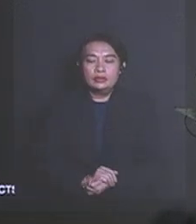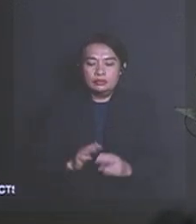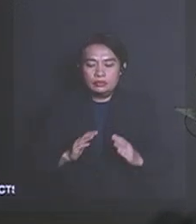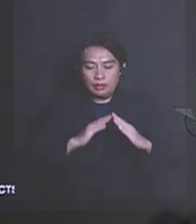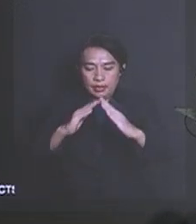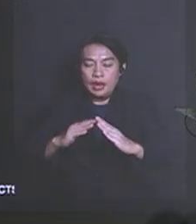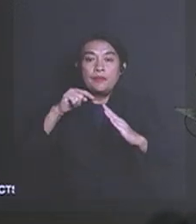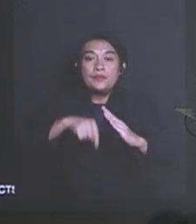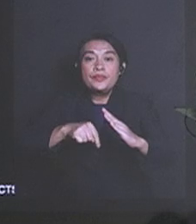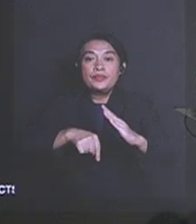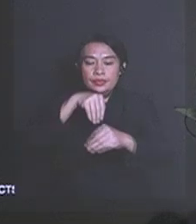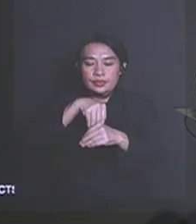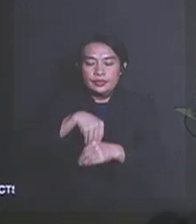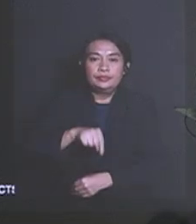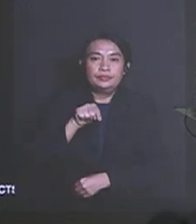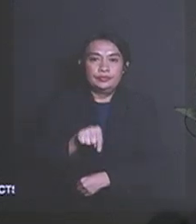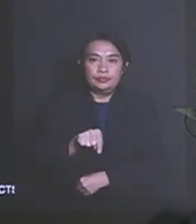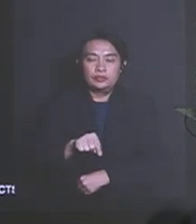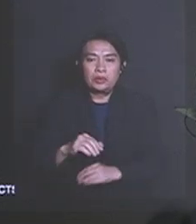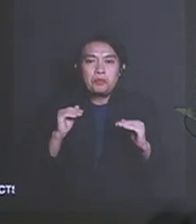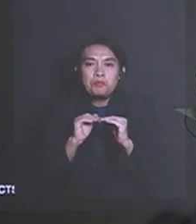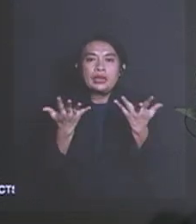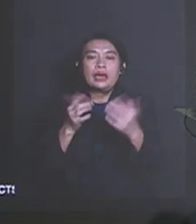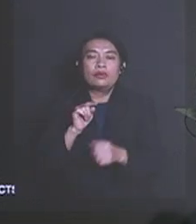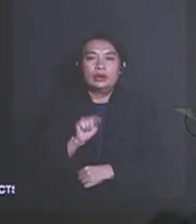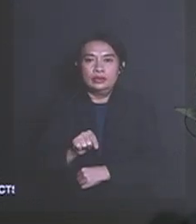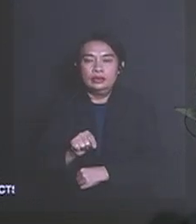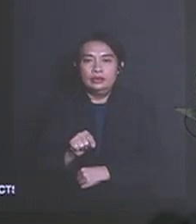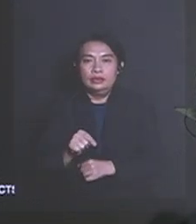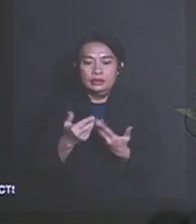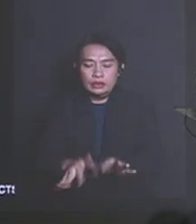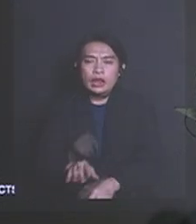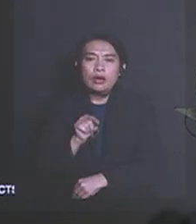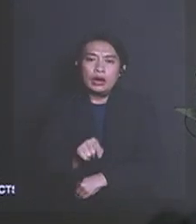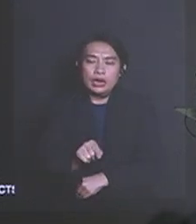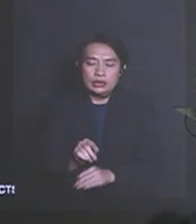very critical because for Klong Tei community, the land